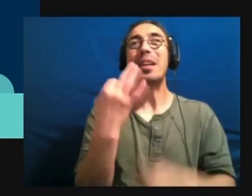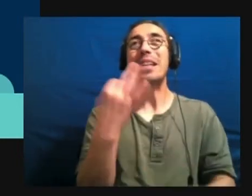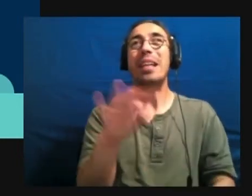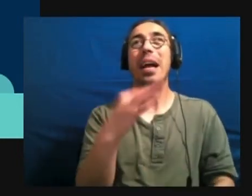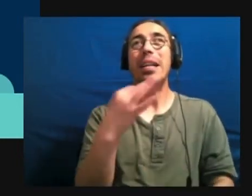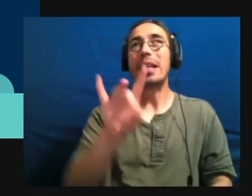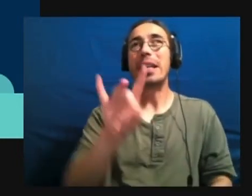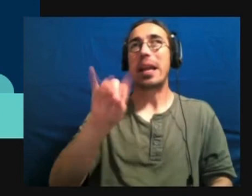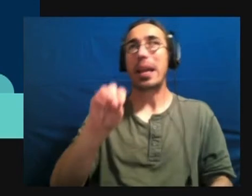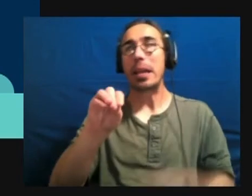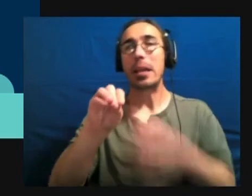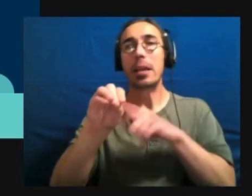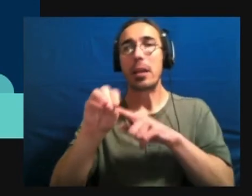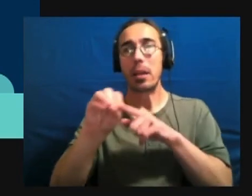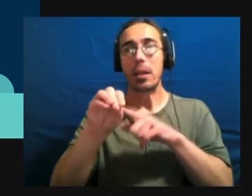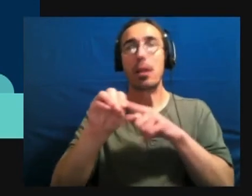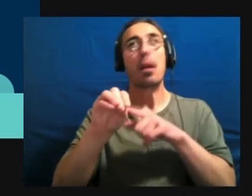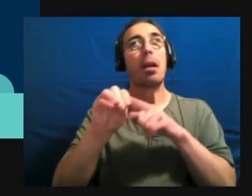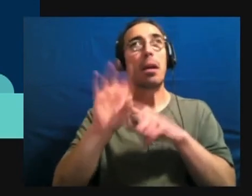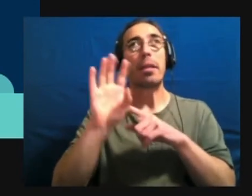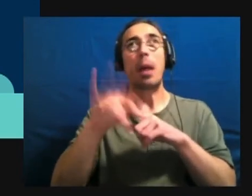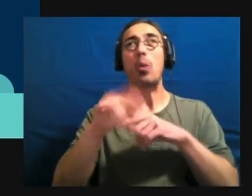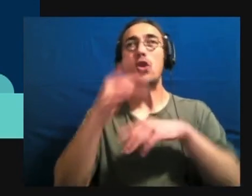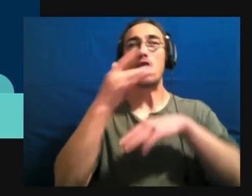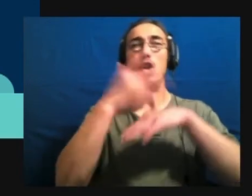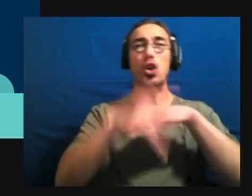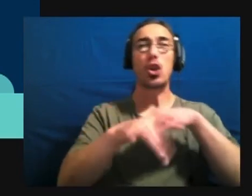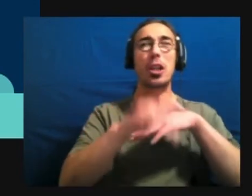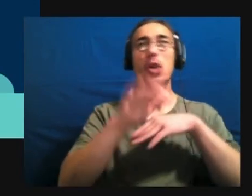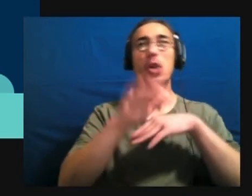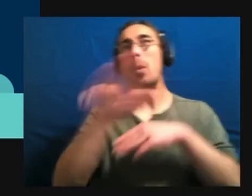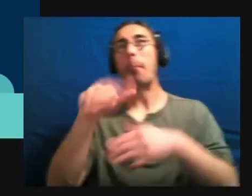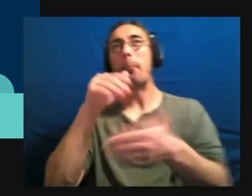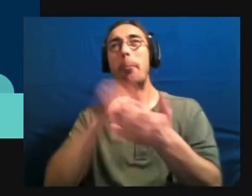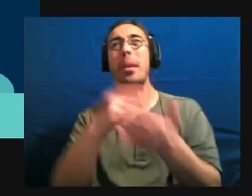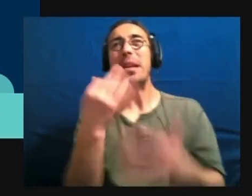this was, early and mid 80s.